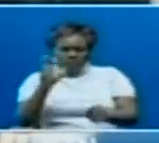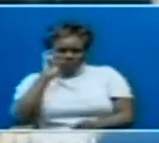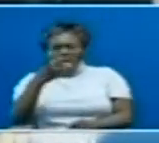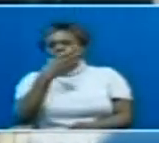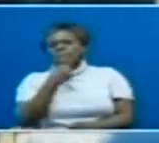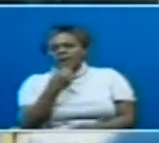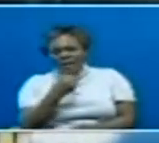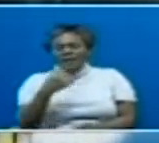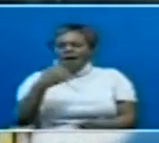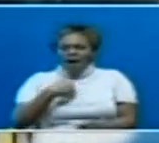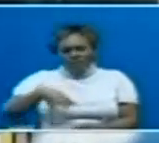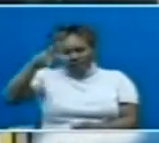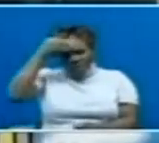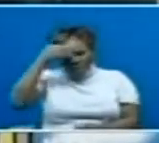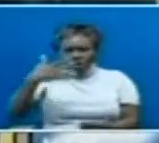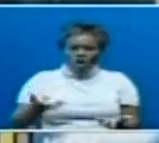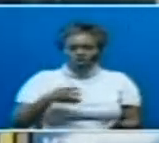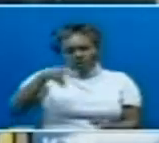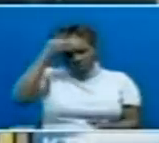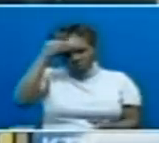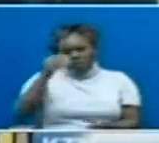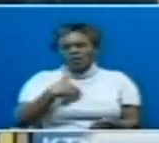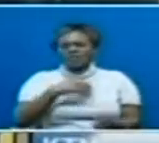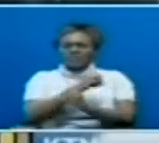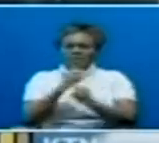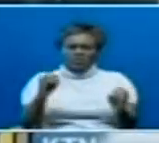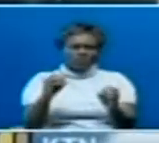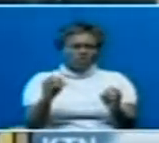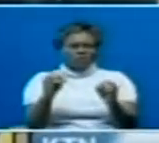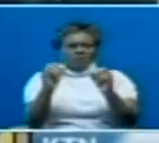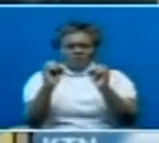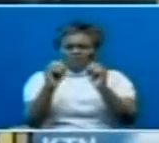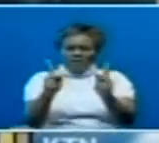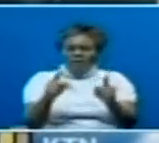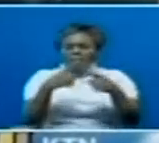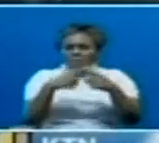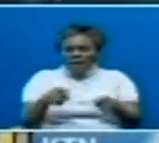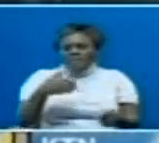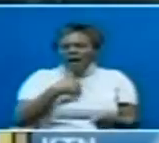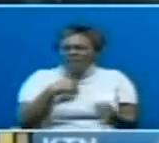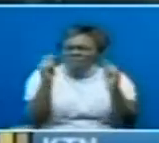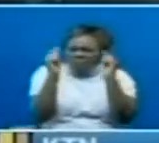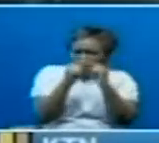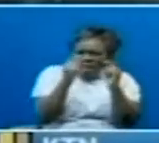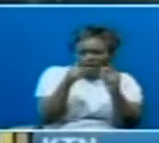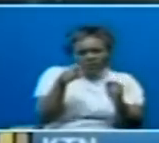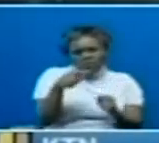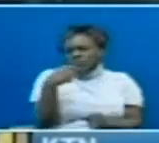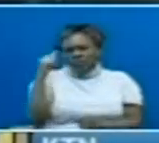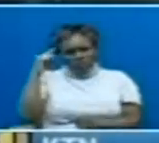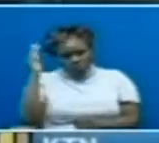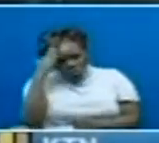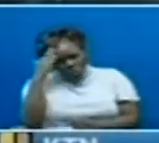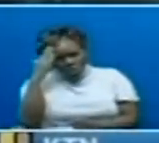man, whether he's educated or not educated, you cannot find. But if you see a man who is in pain, you know